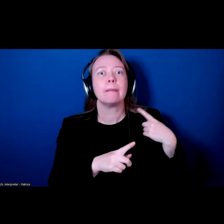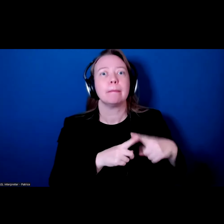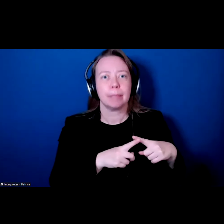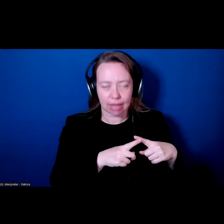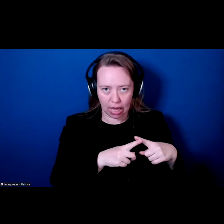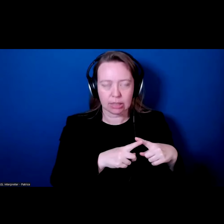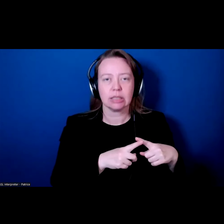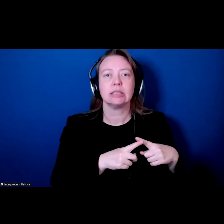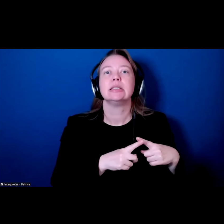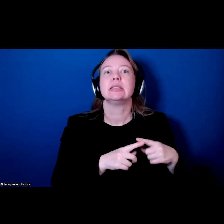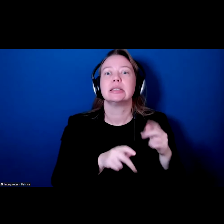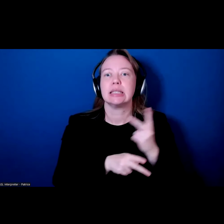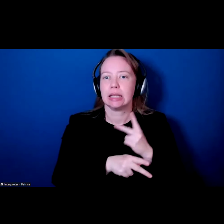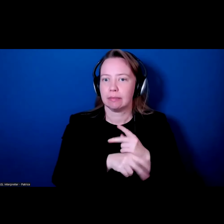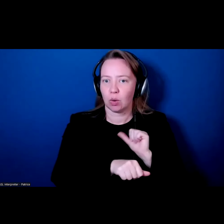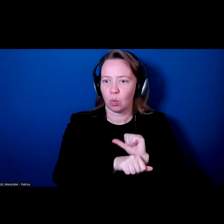you for that one?